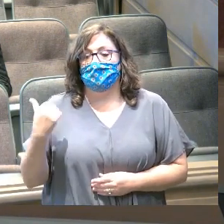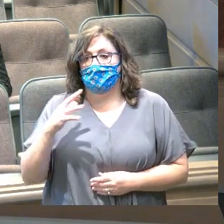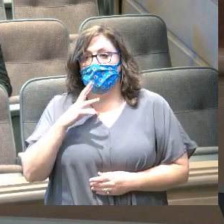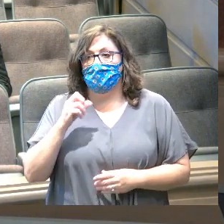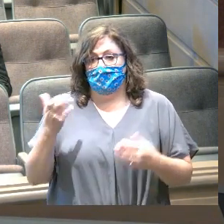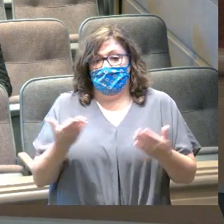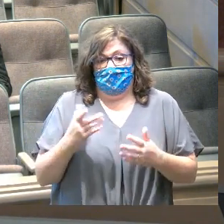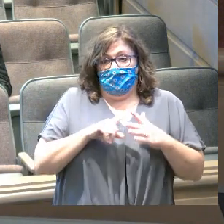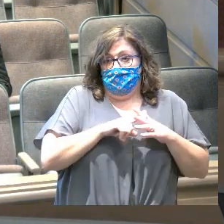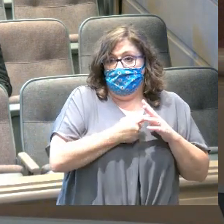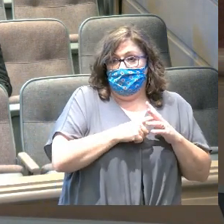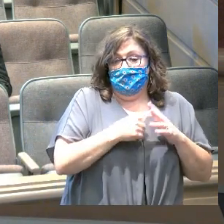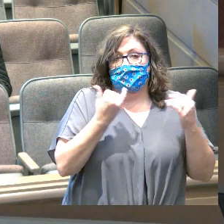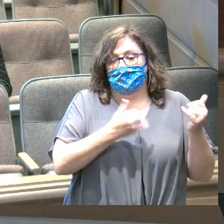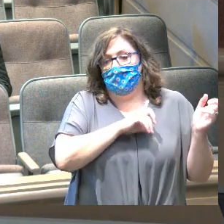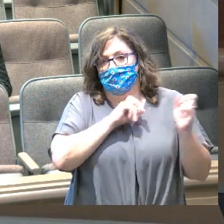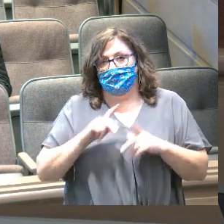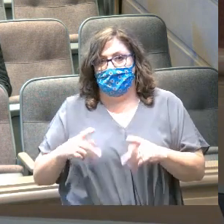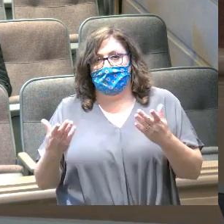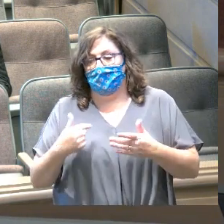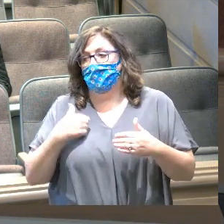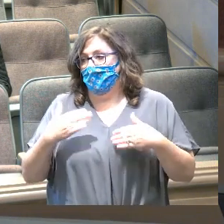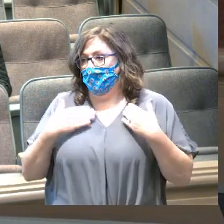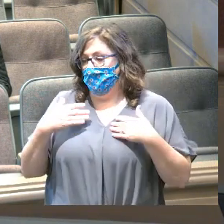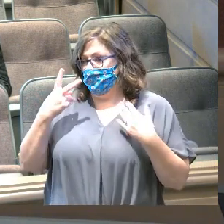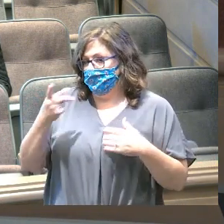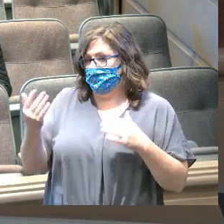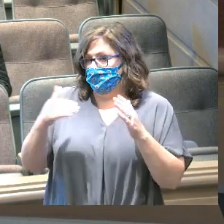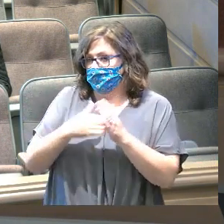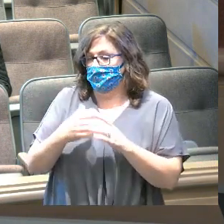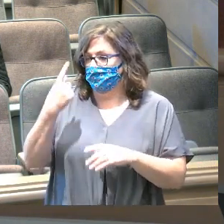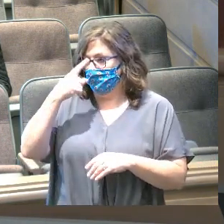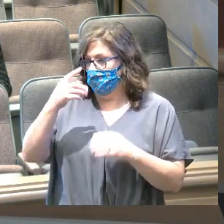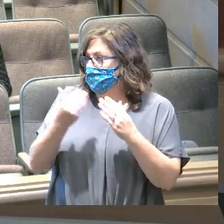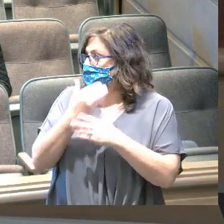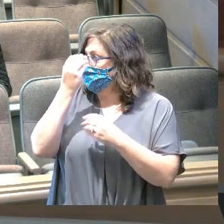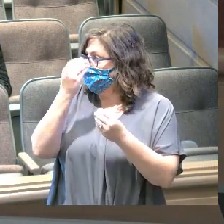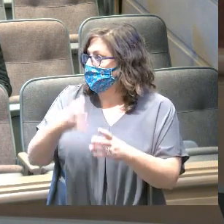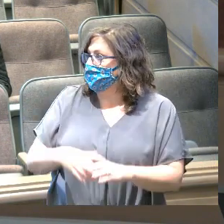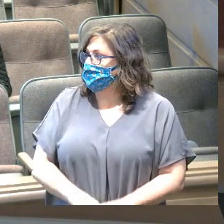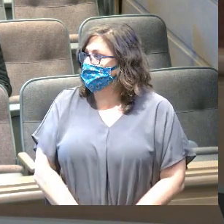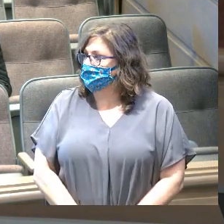at the very beginning, and we're happy to have you back today for an update. Thank you.